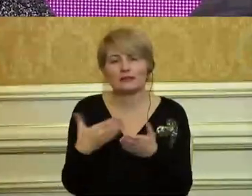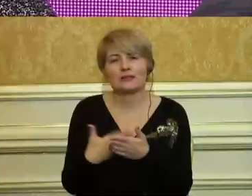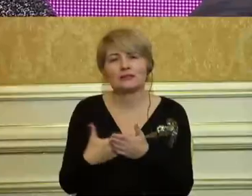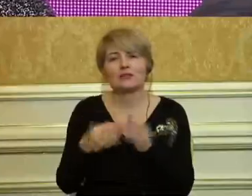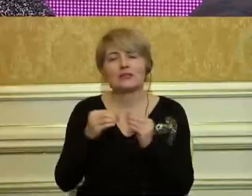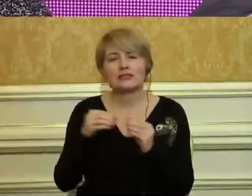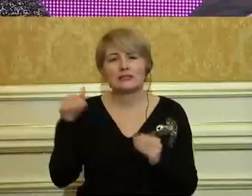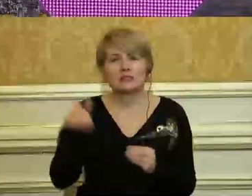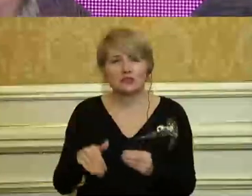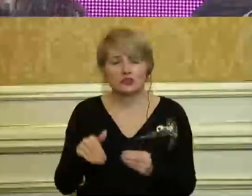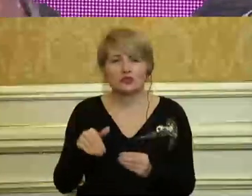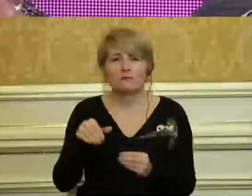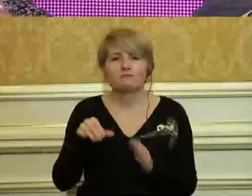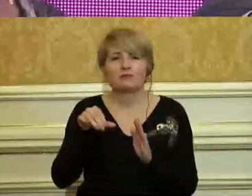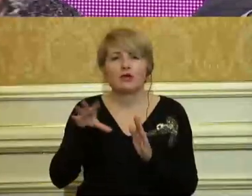they voted, and